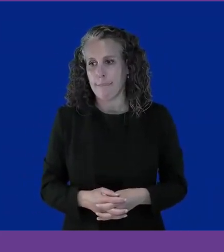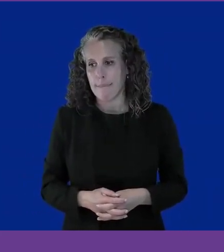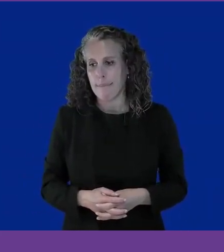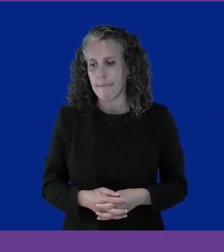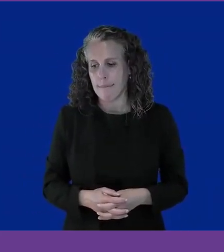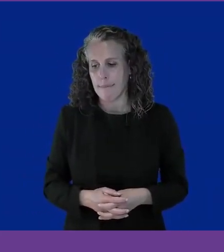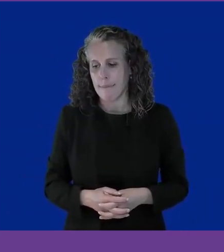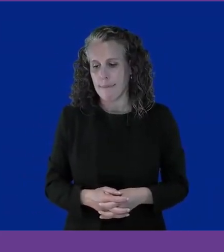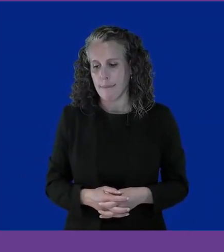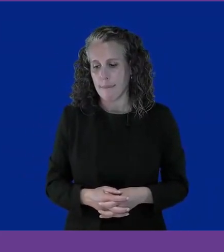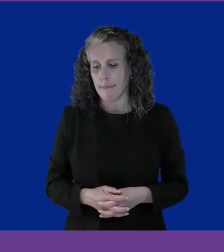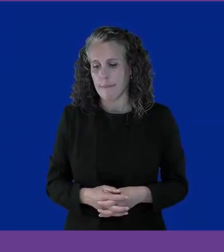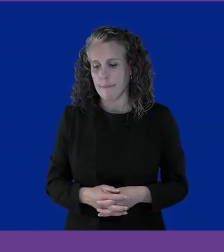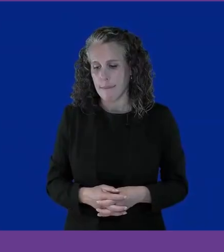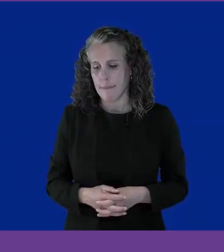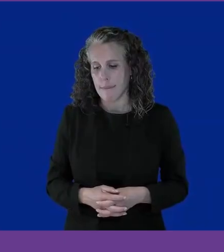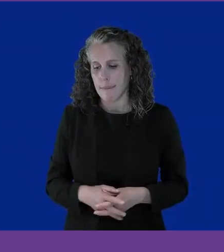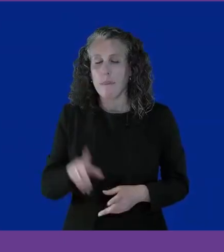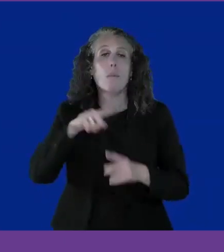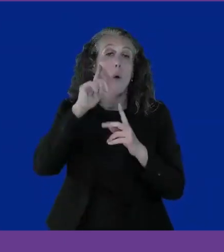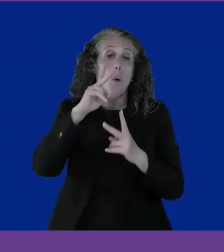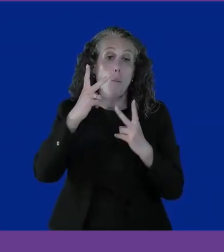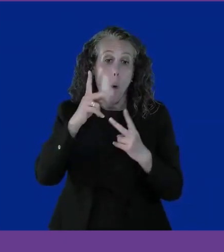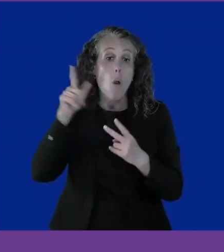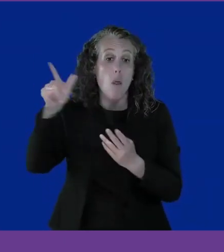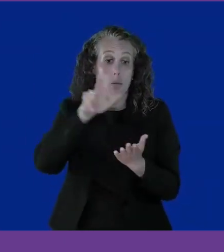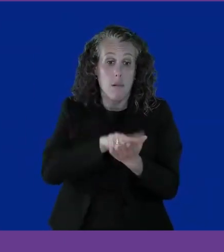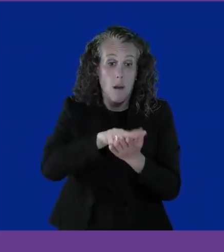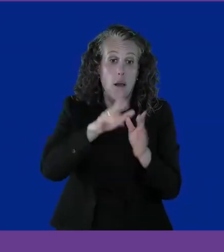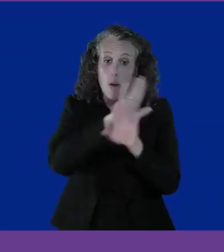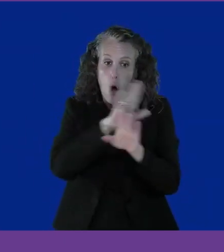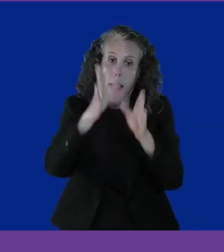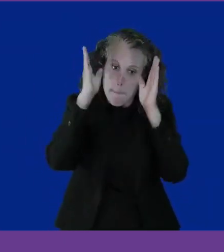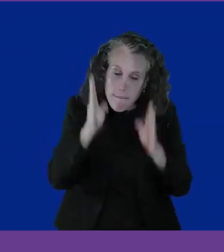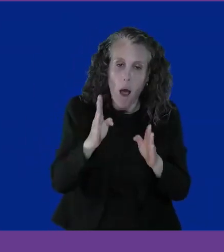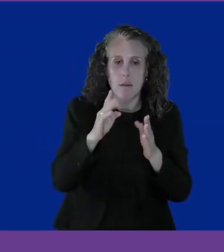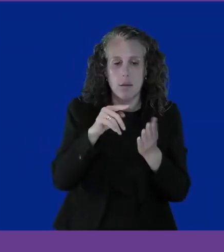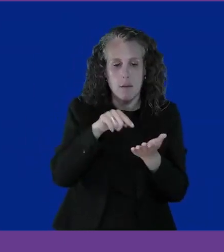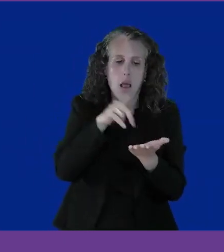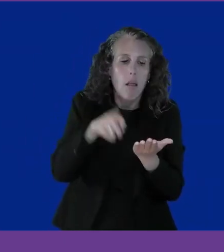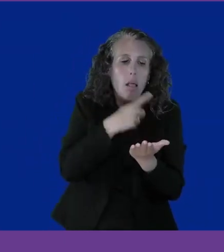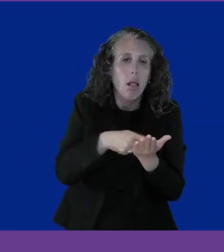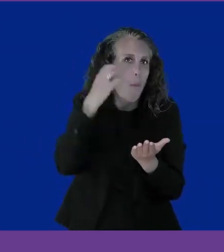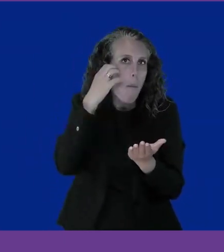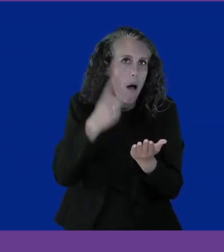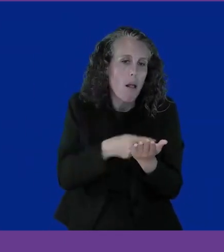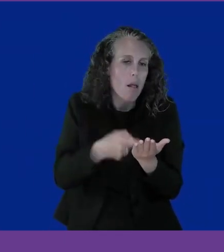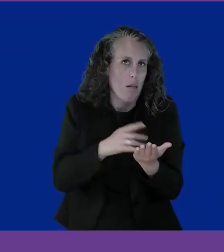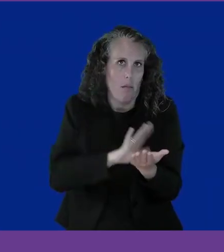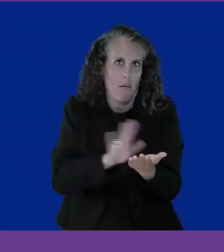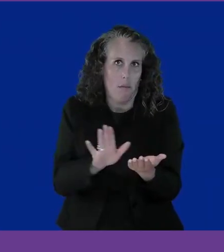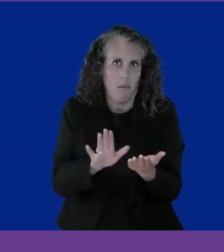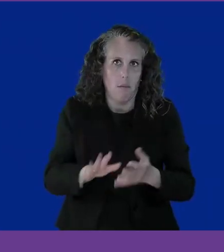not depend on the possession and the use of a smart phone. Now, this